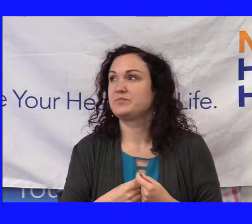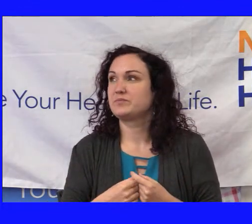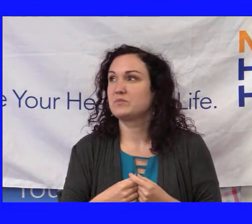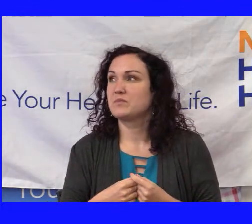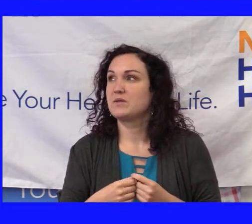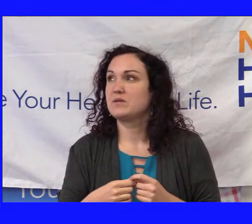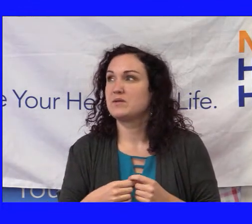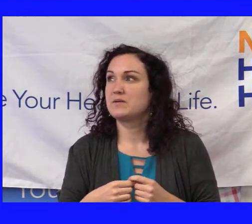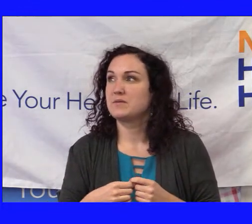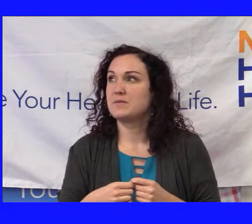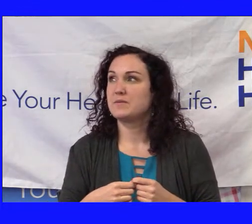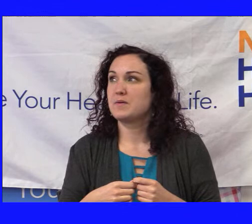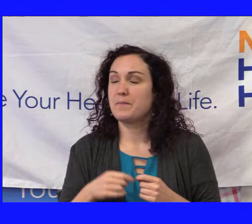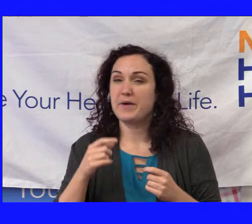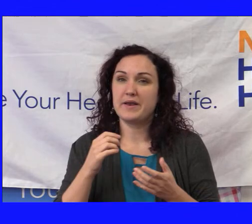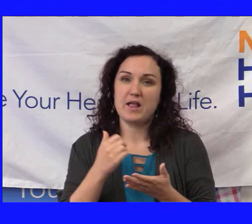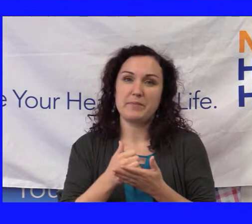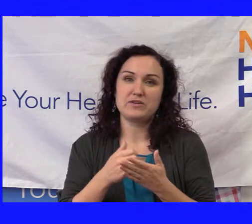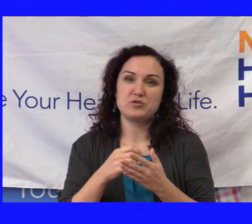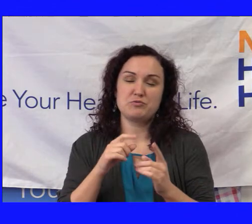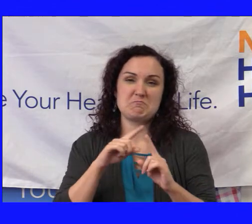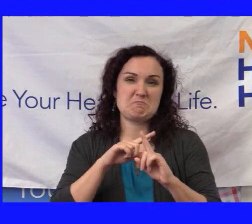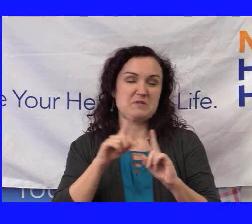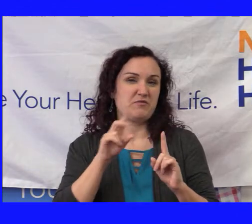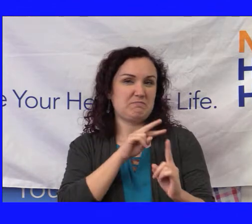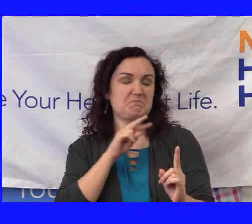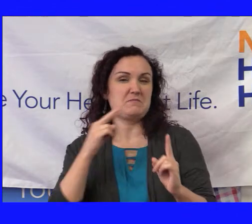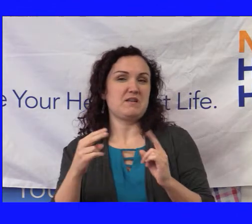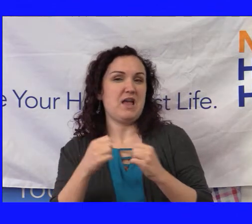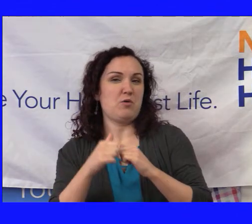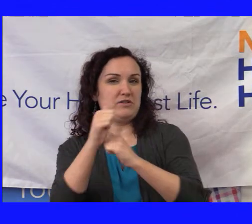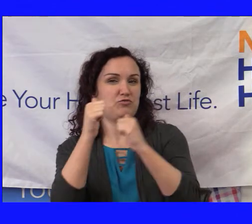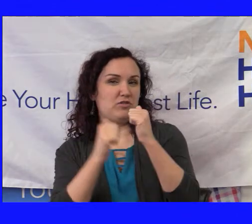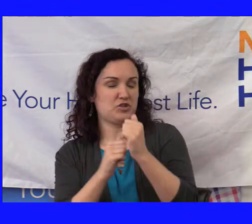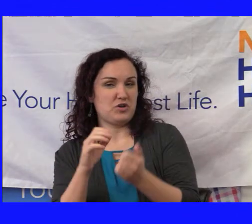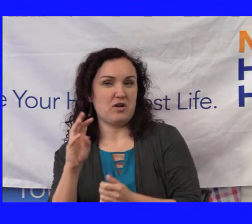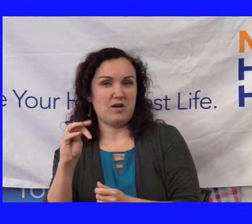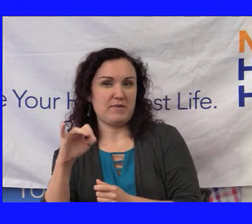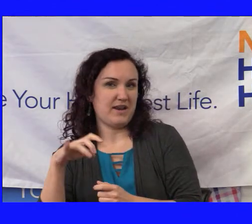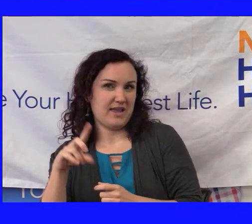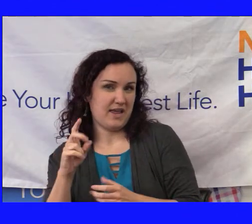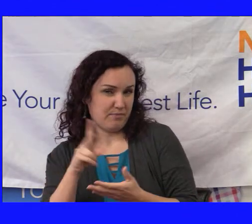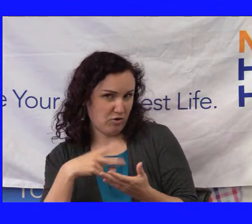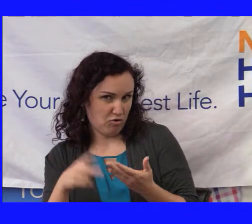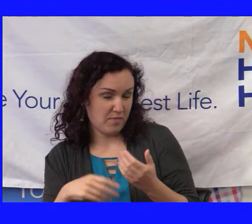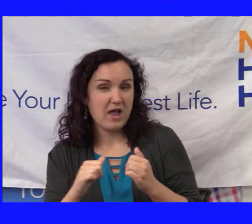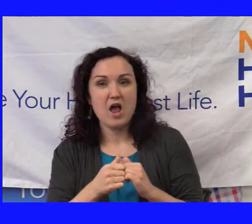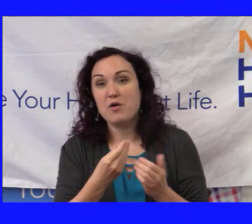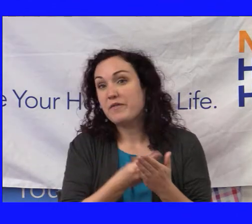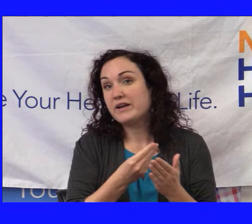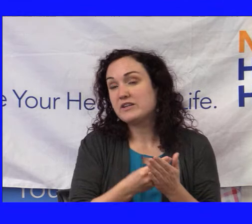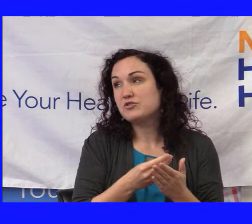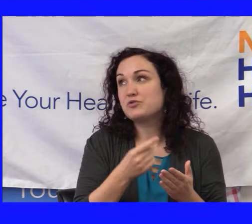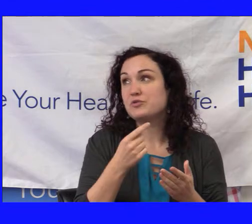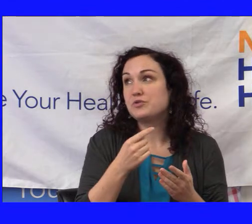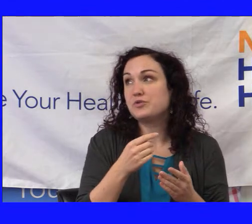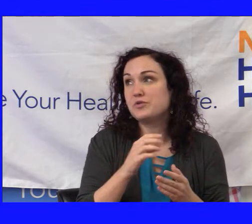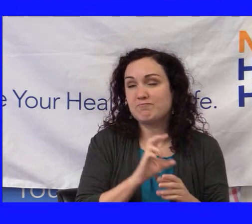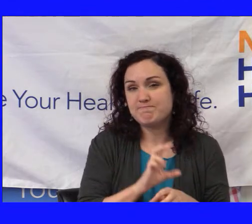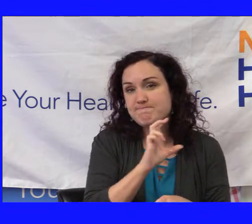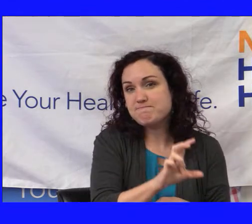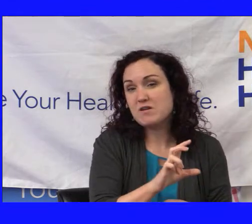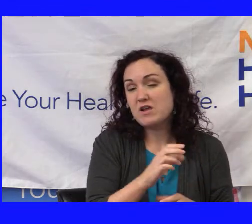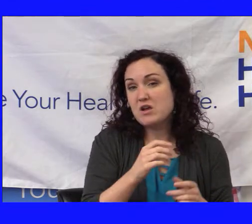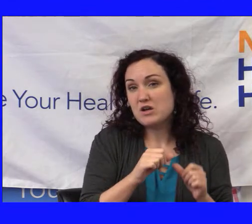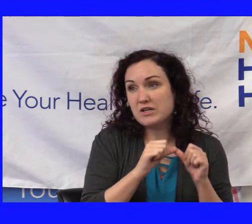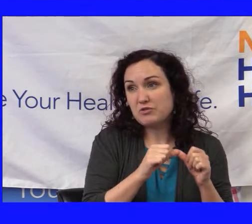the rethinking of how we structure our Medicaid program, how, you know, the financial inputs to the Medicaid program continue to